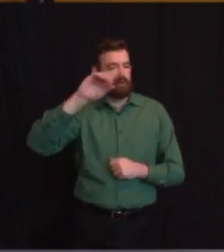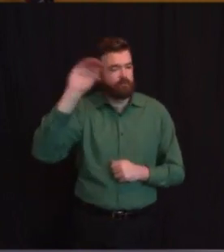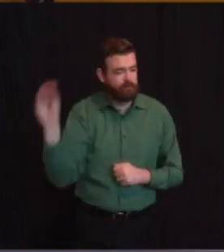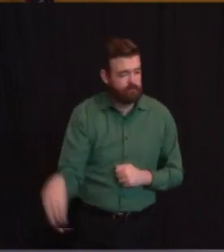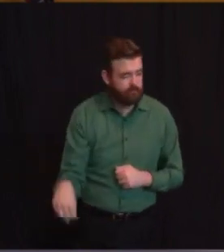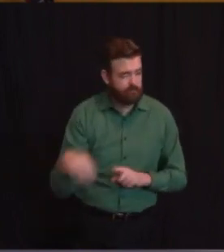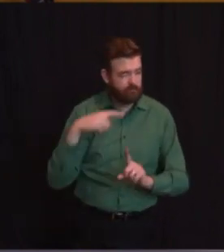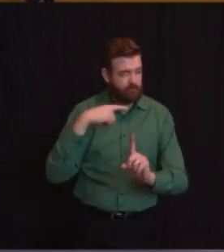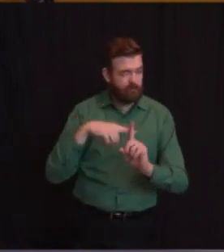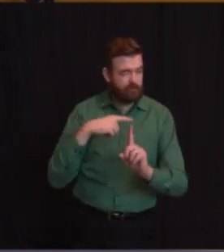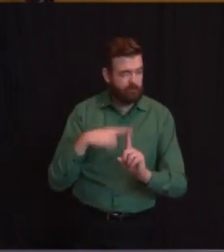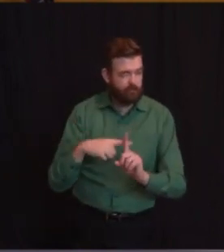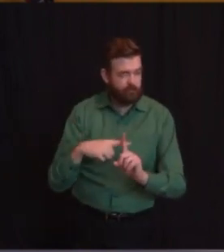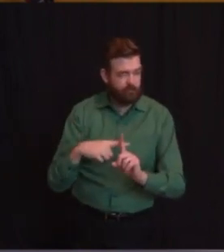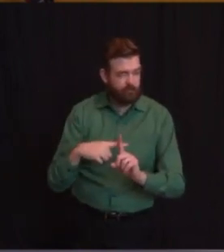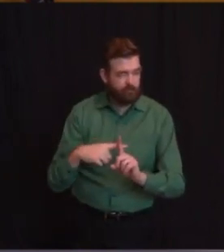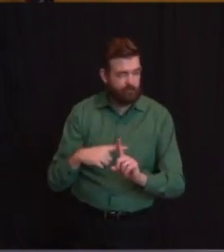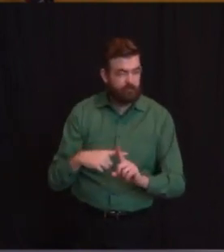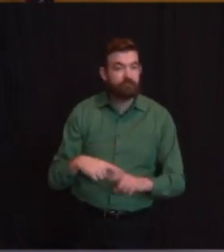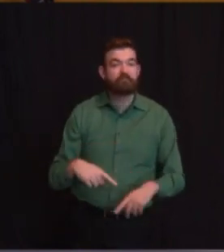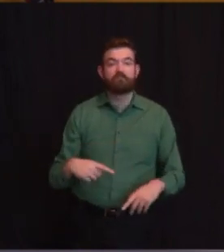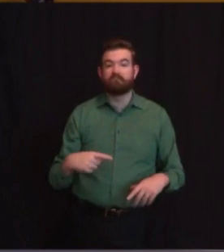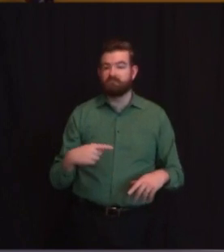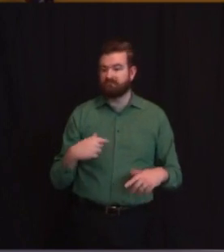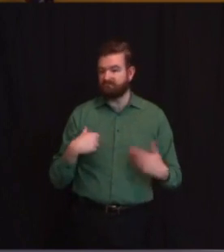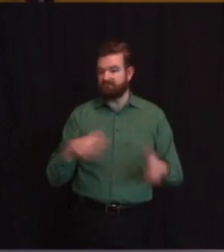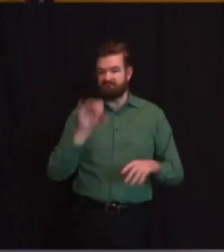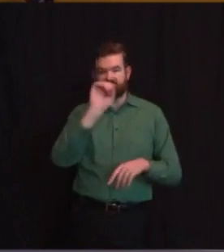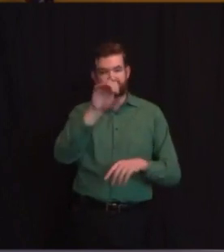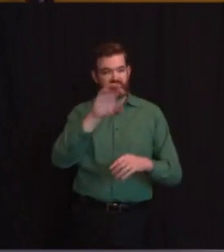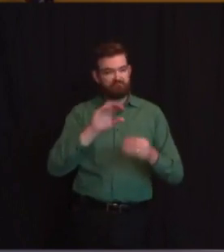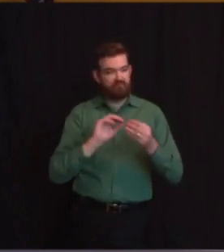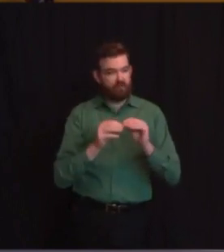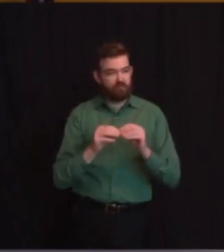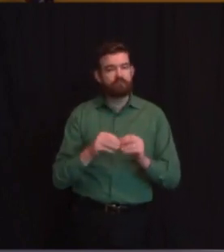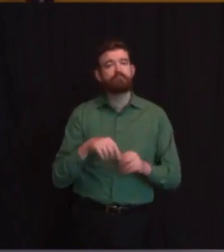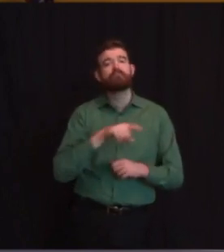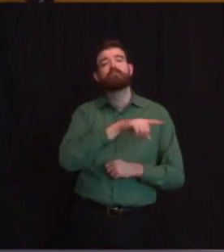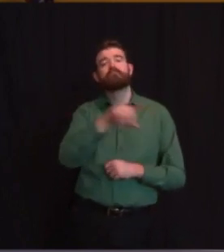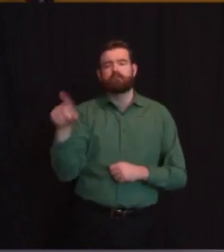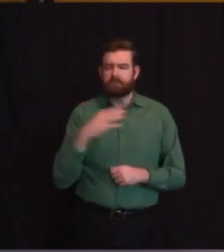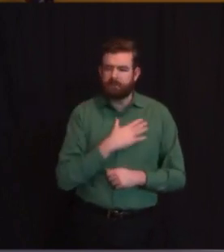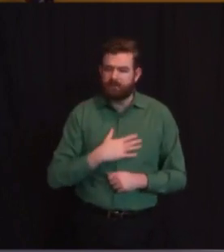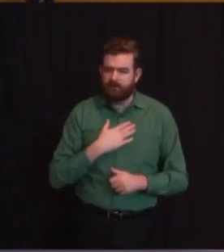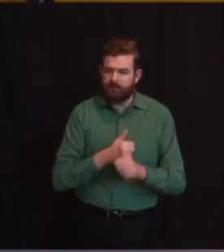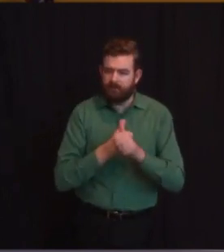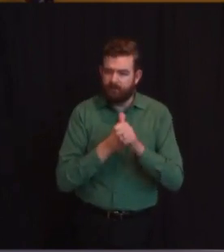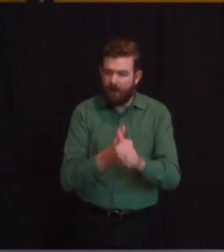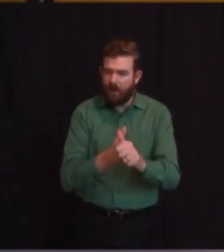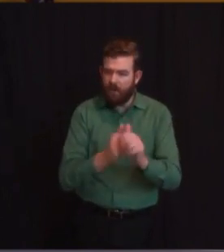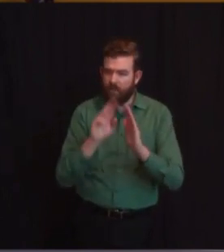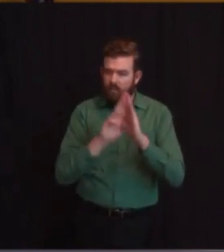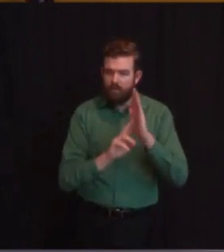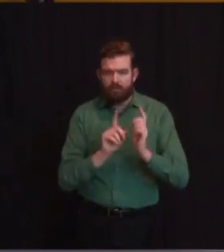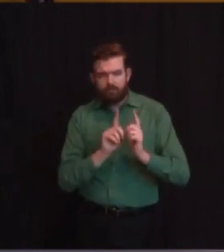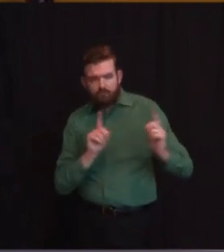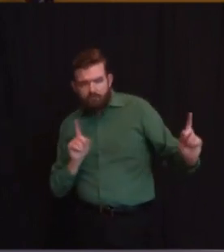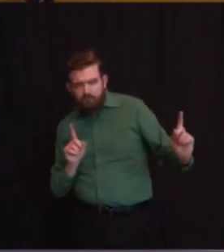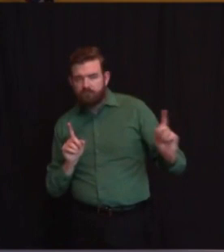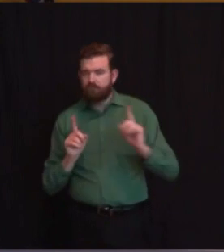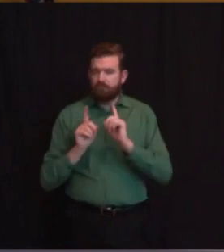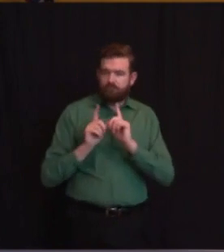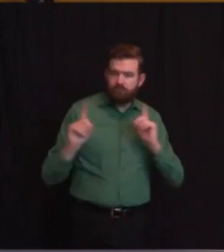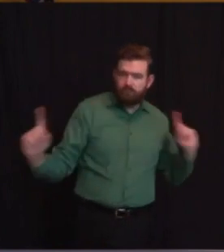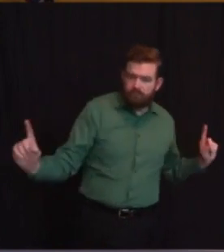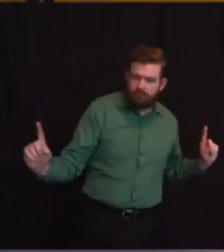That concludes my daily report on the statistics. Again, please continue to follow social distancing guidelines. It is making a